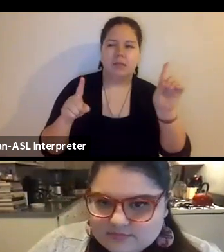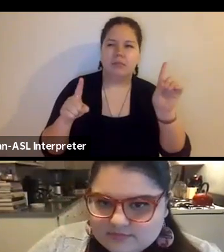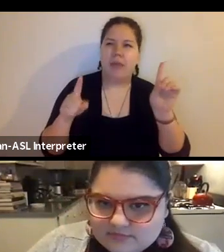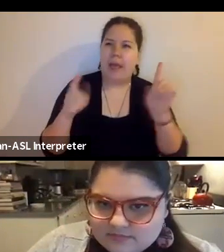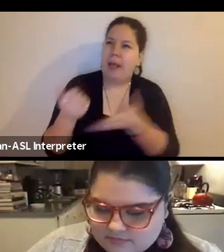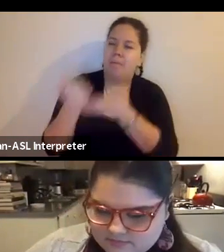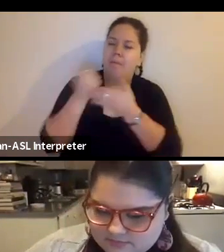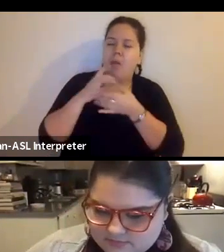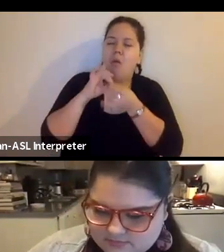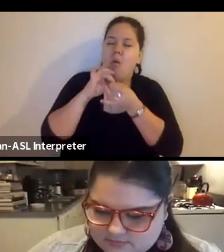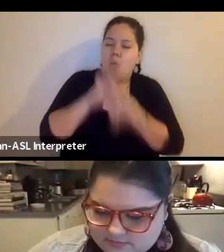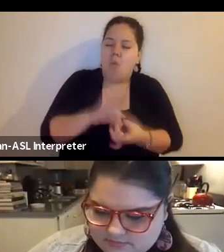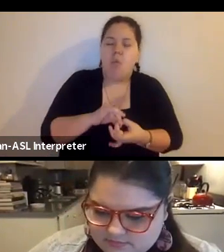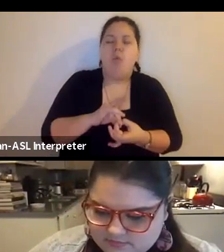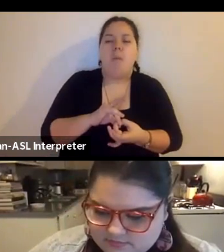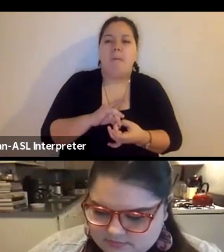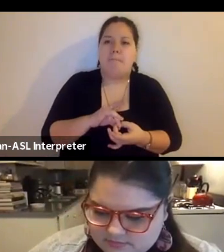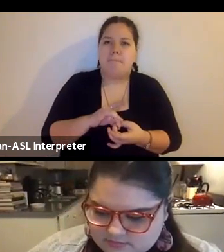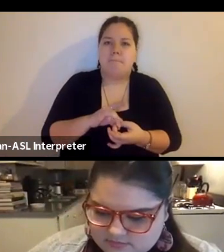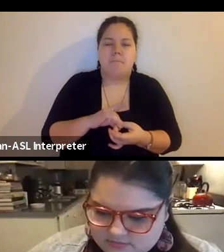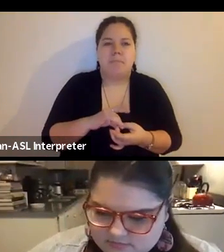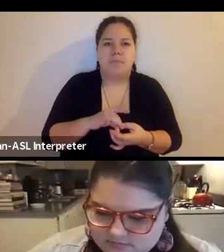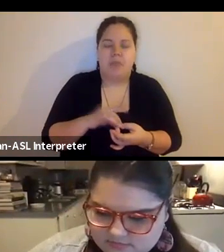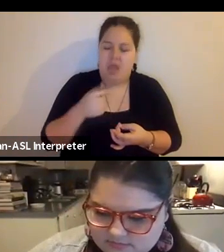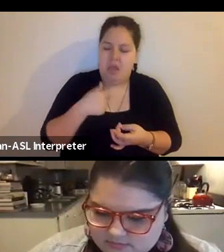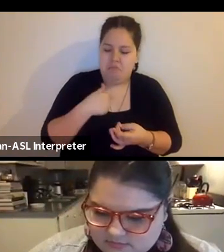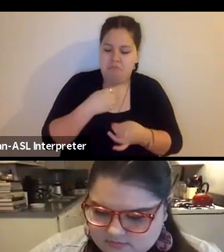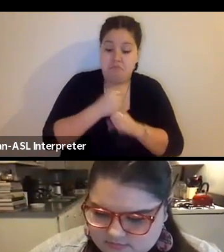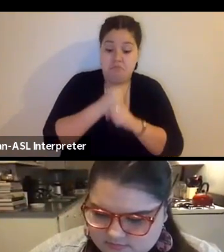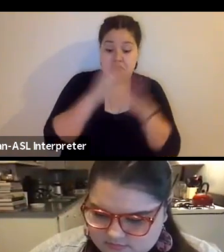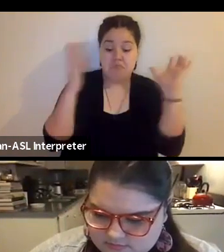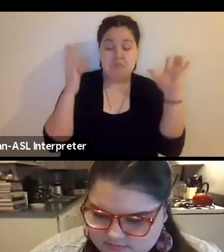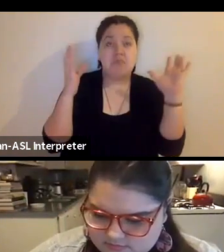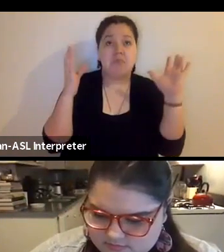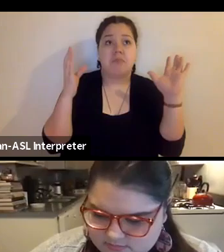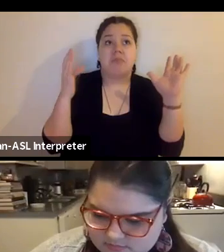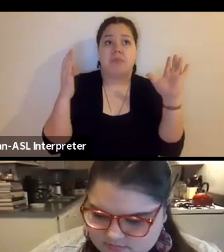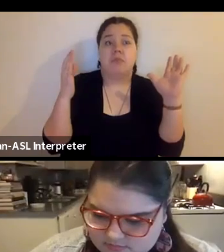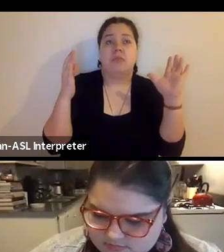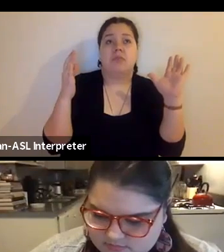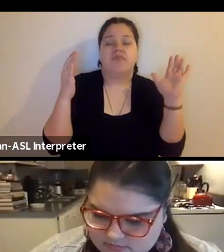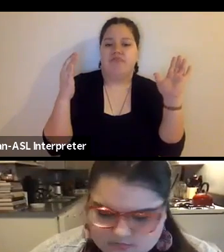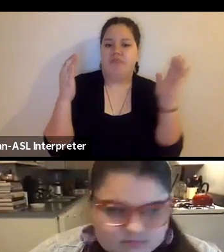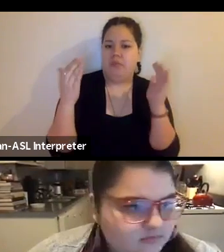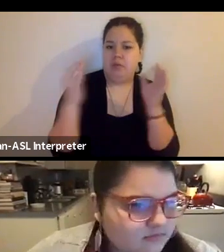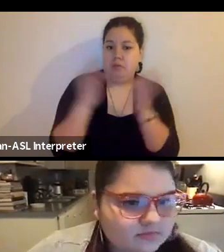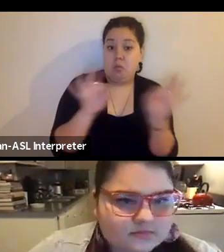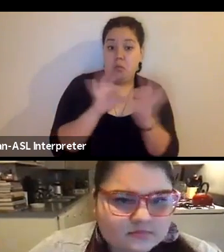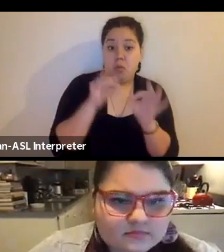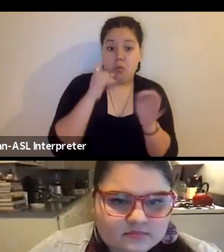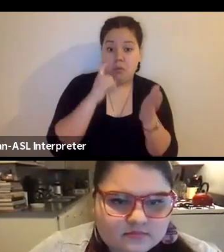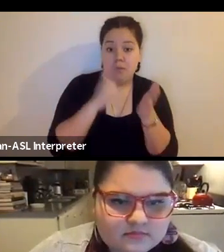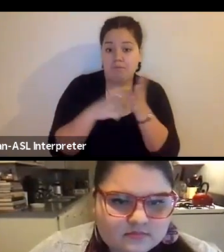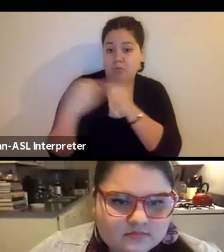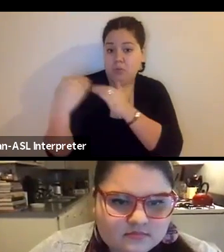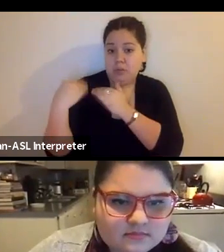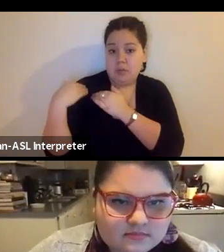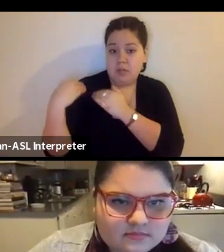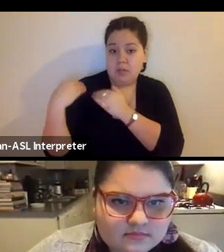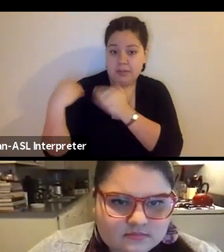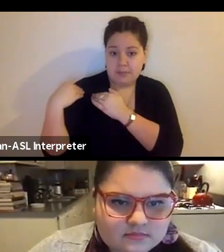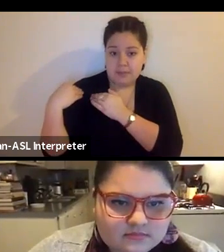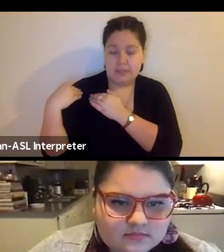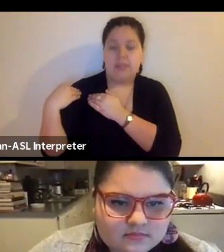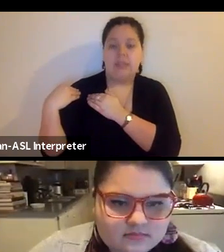I think a lot about responsibility here in terms of, and you mentioned this